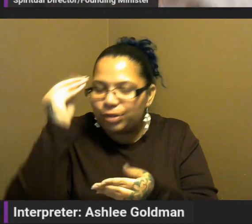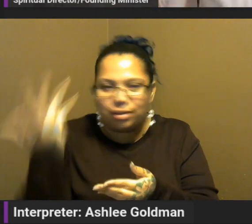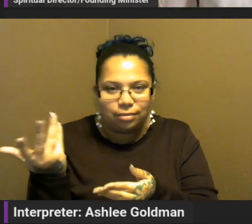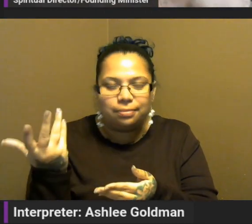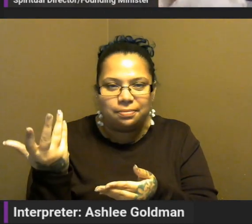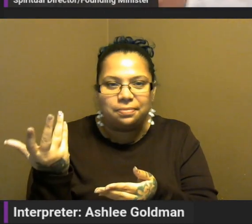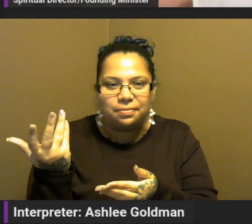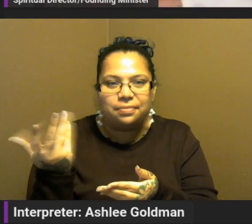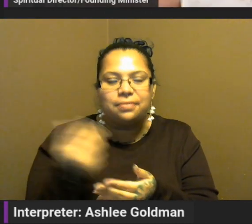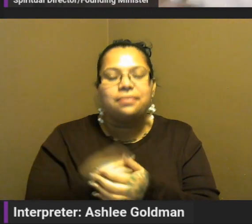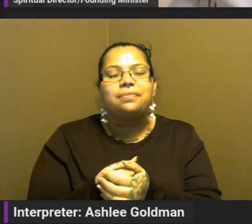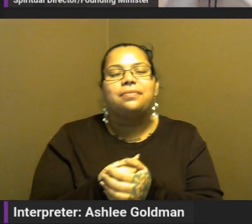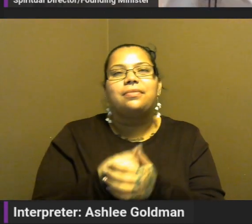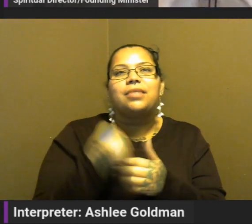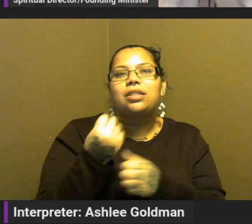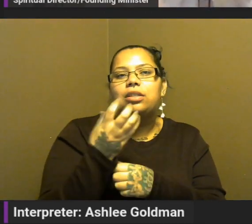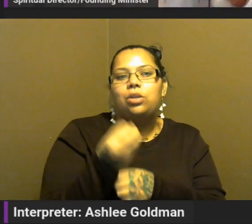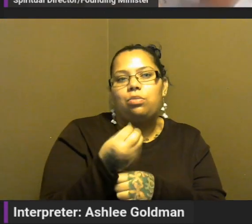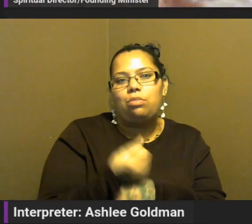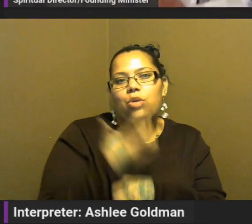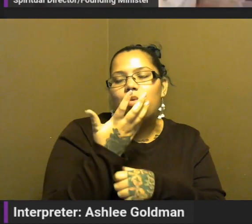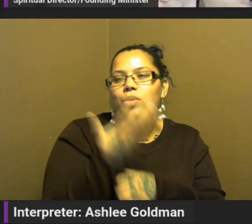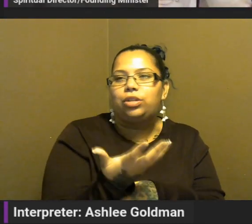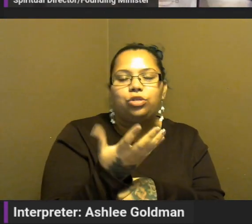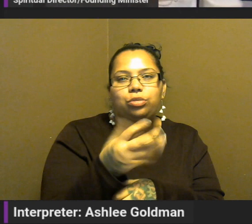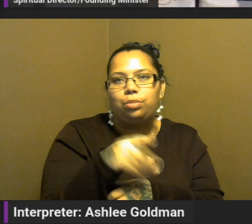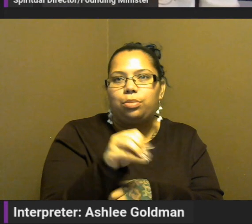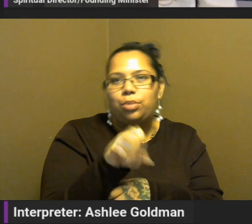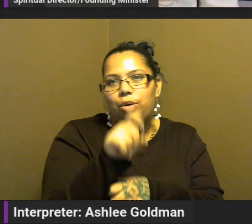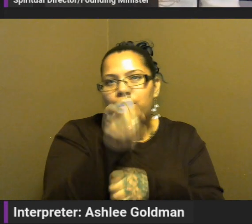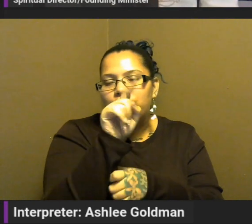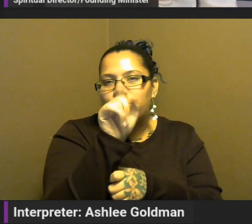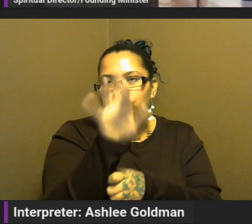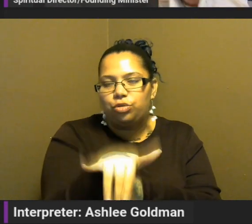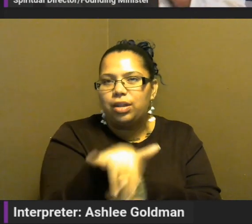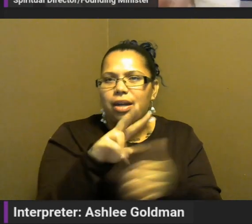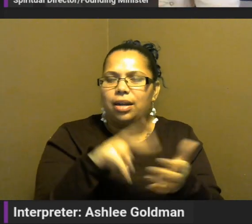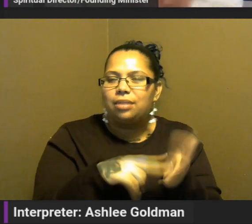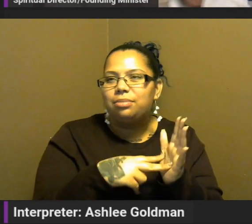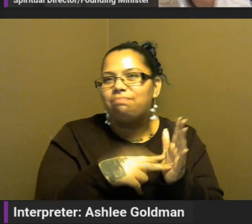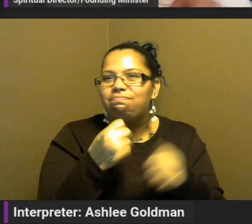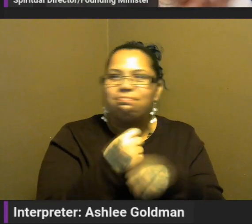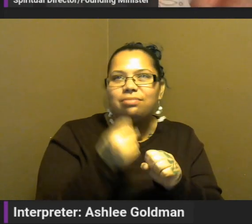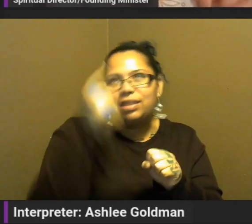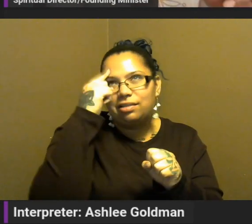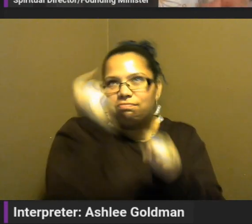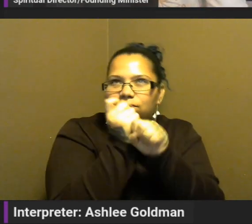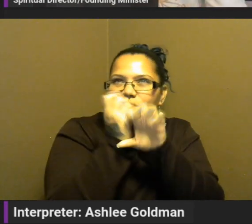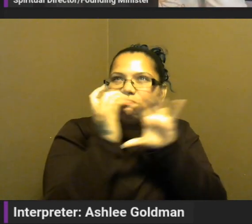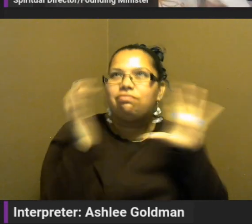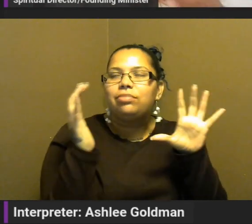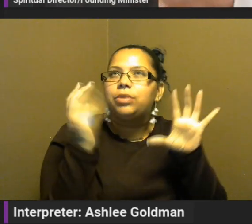So now poetry is to create an image. Yes, we very well may use, but be mindful that